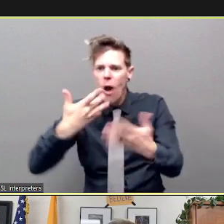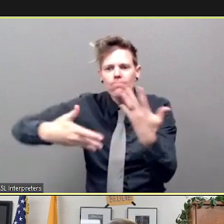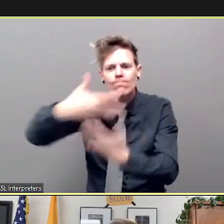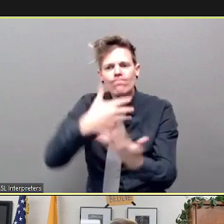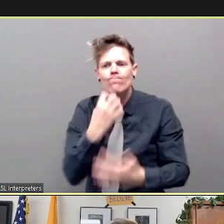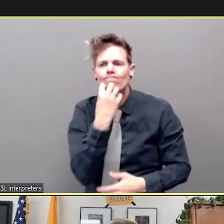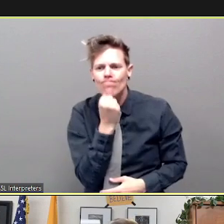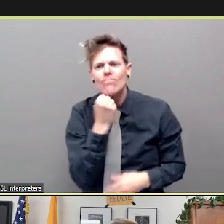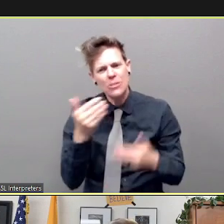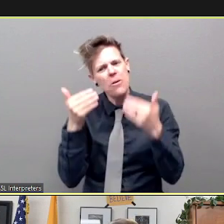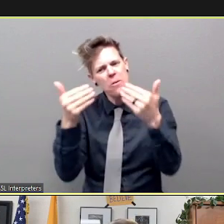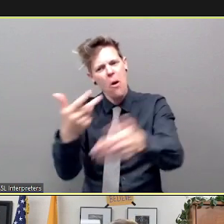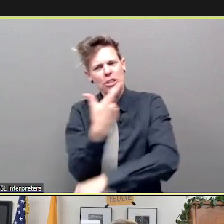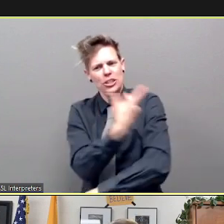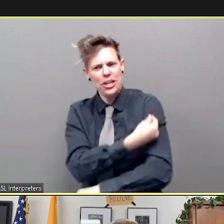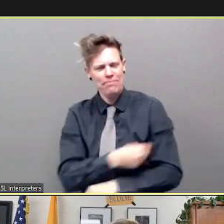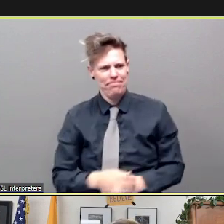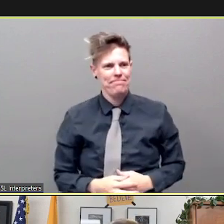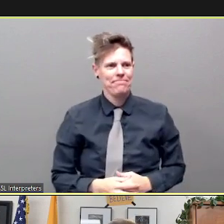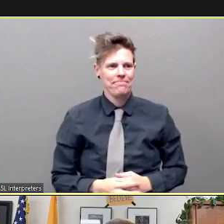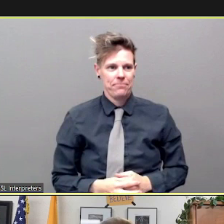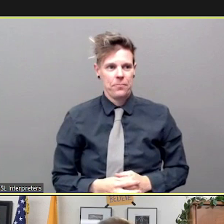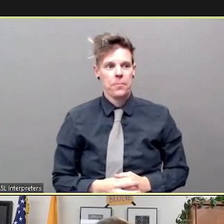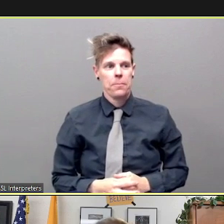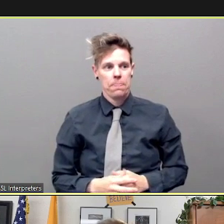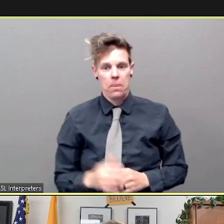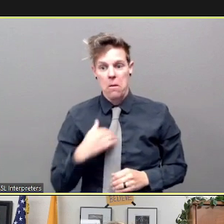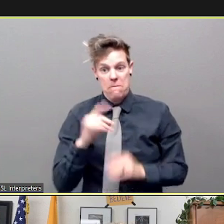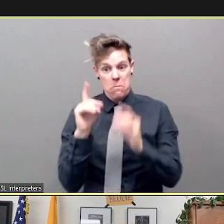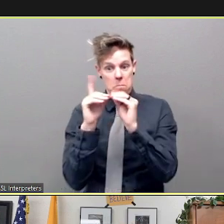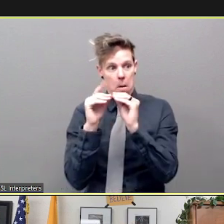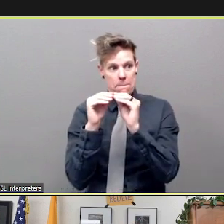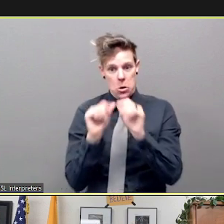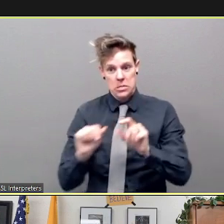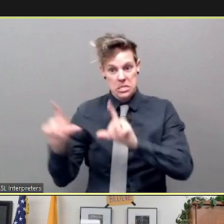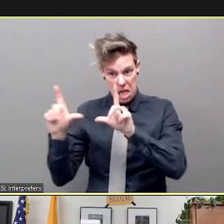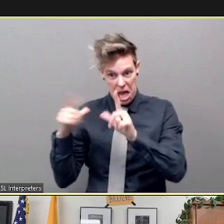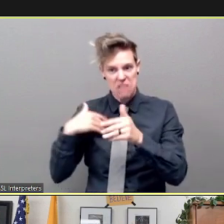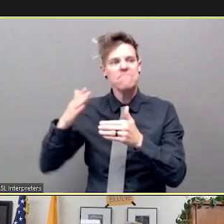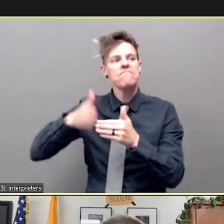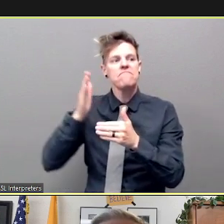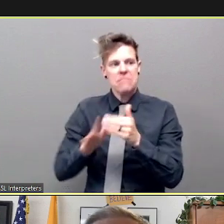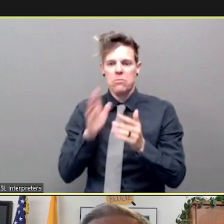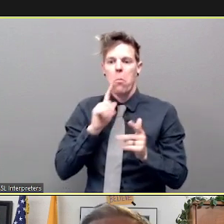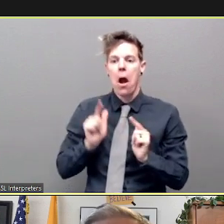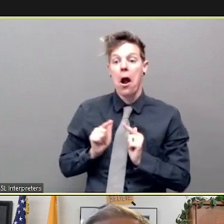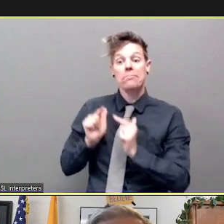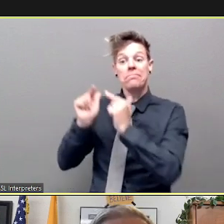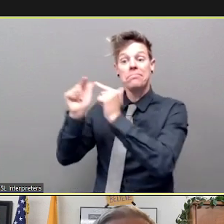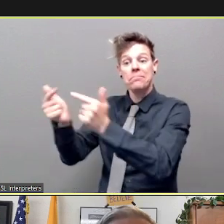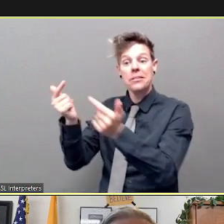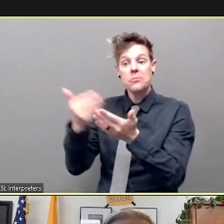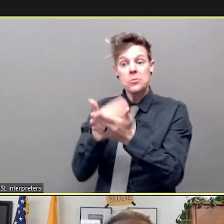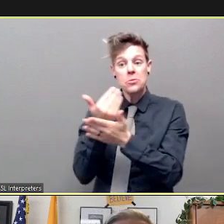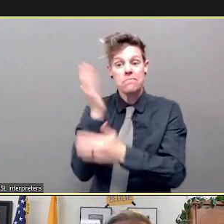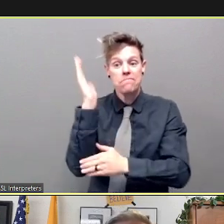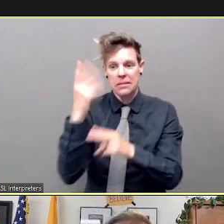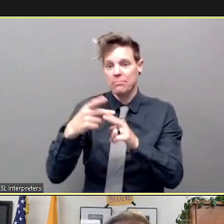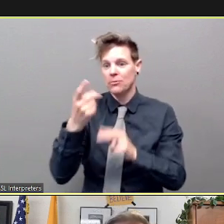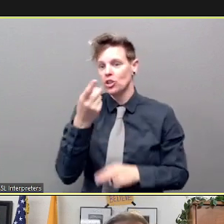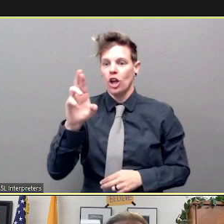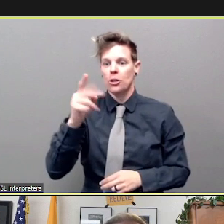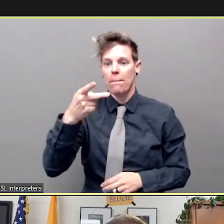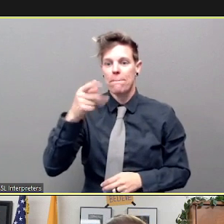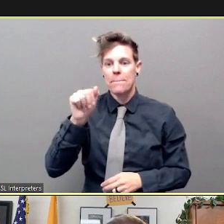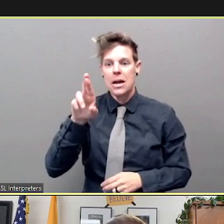going to turn it over to Dr. Parahone. Yeah, interestingly, a lot of interest in the